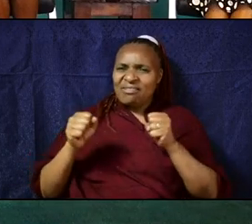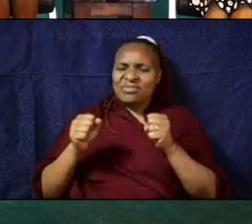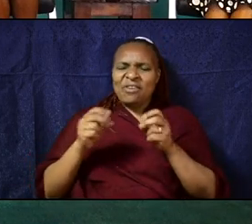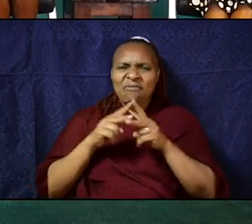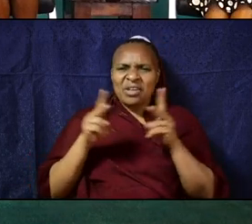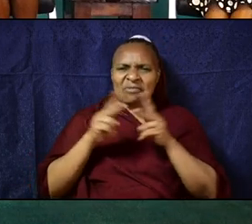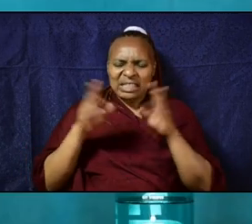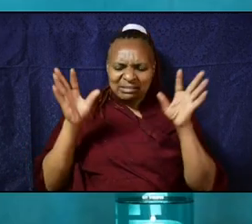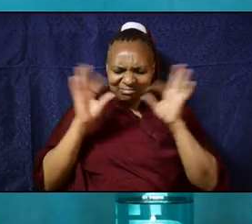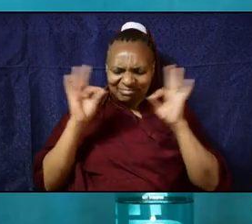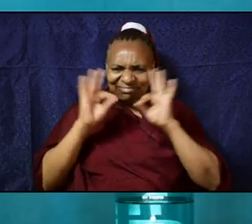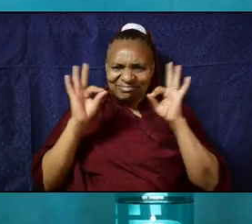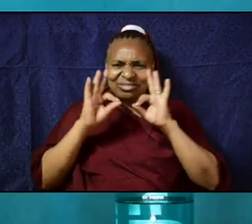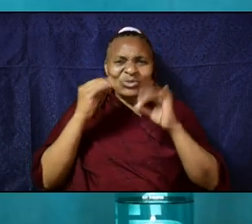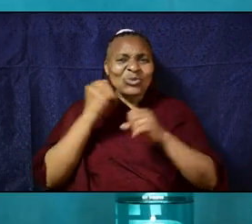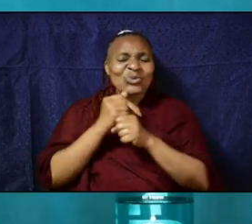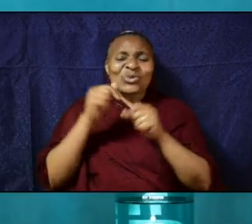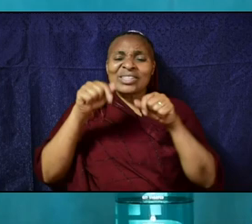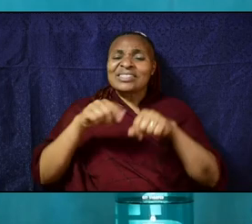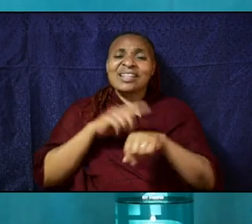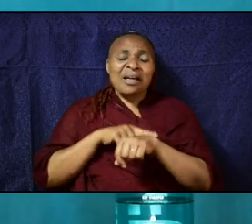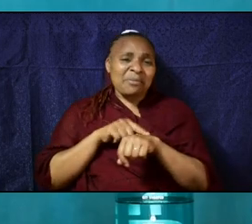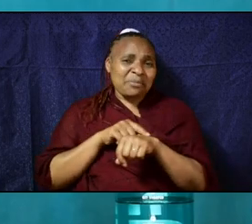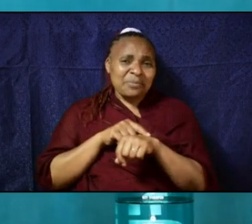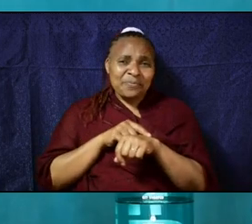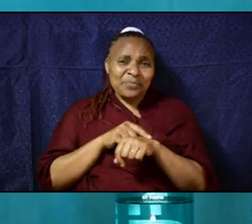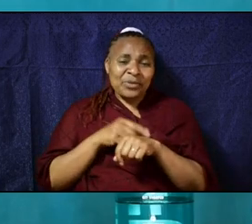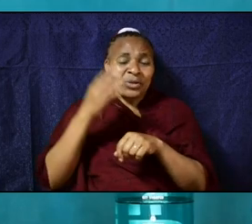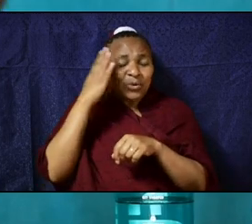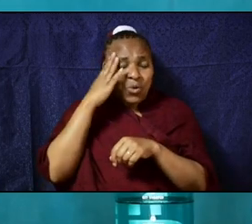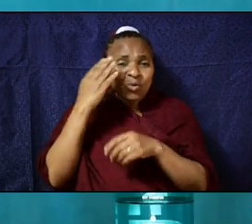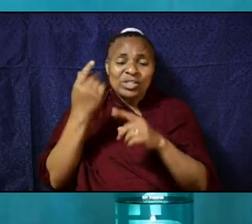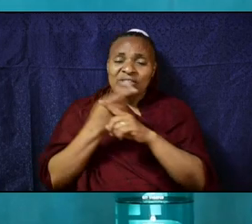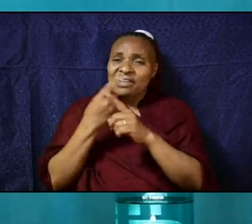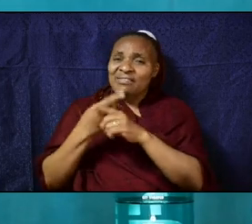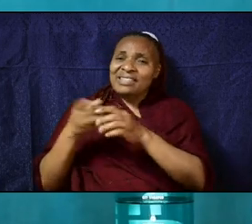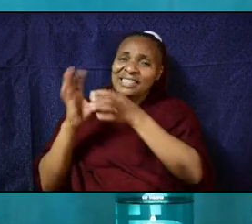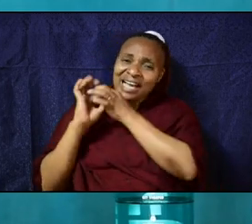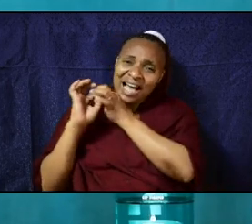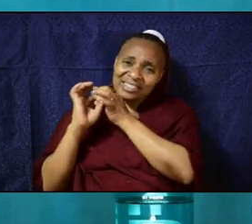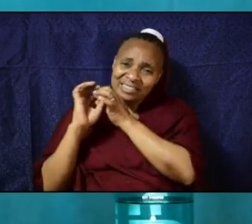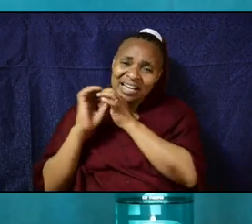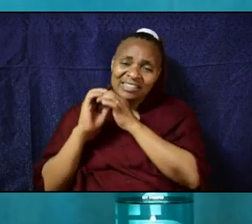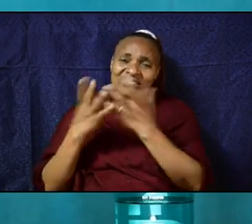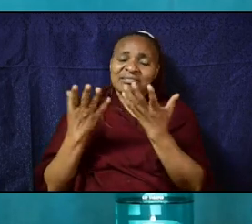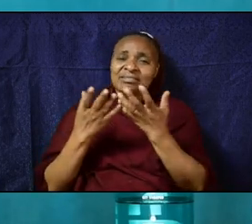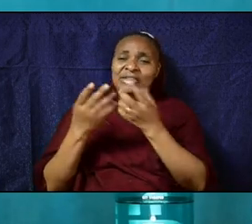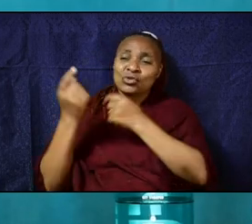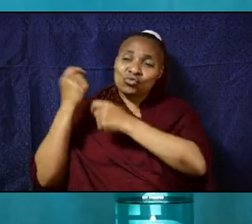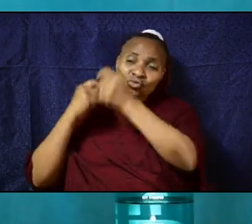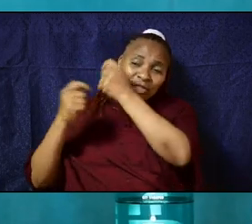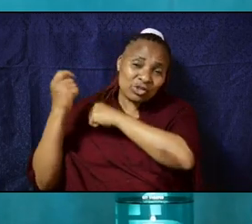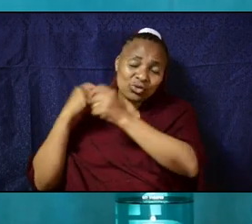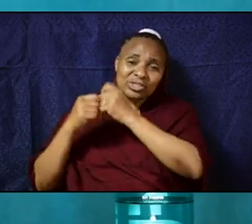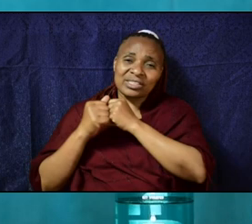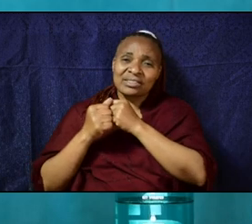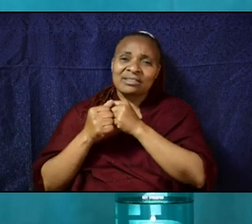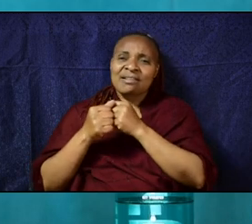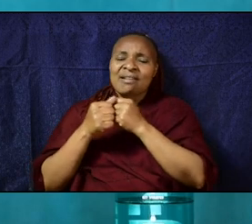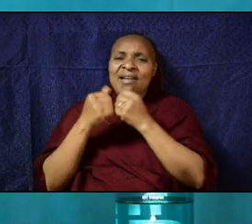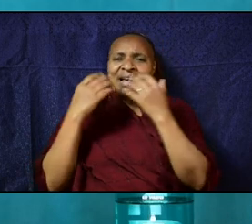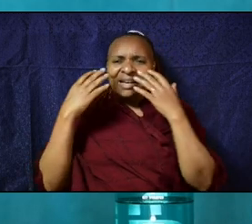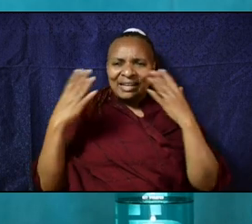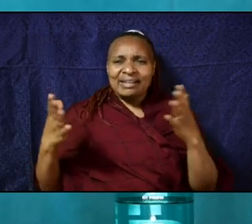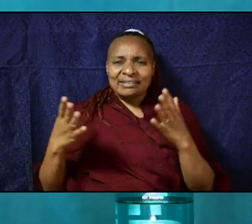very strange thing to do nowadays, right? Yeah. But you know, different traditions, different customs, in those days, that was a great sign